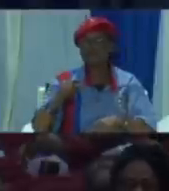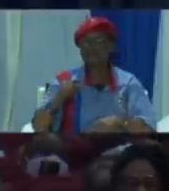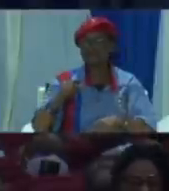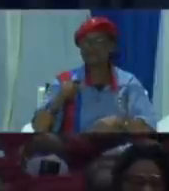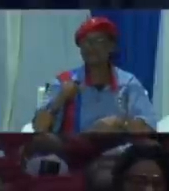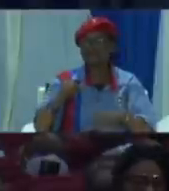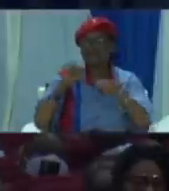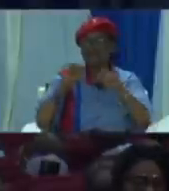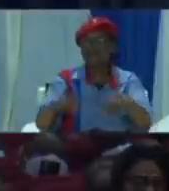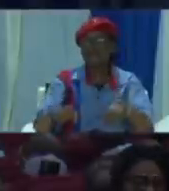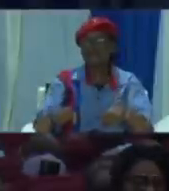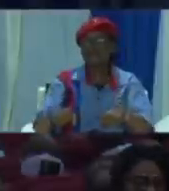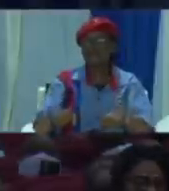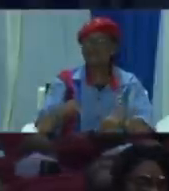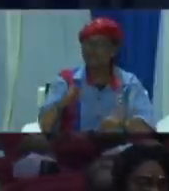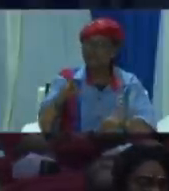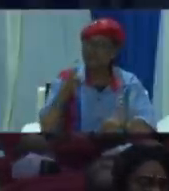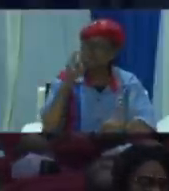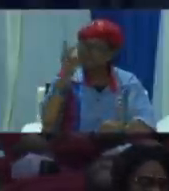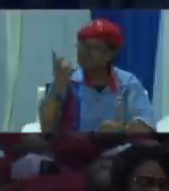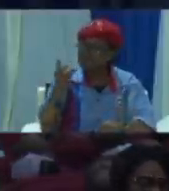can you see anything? The